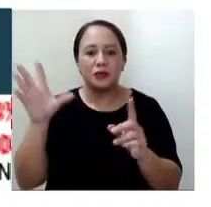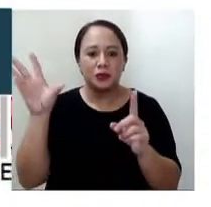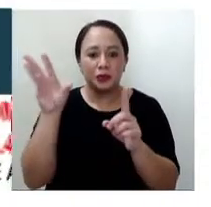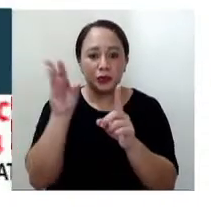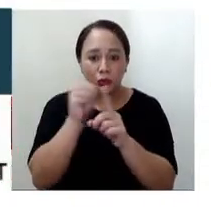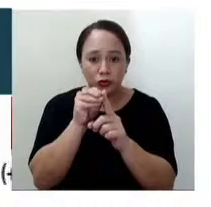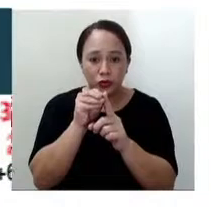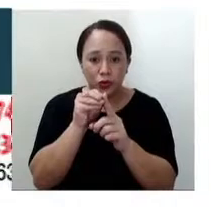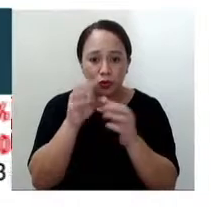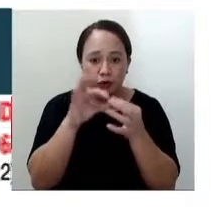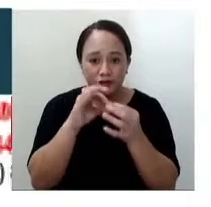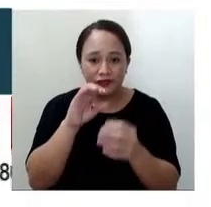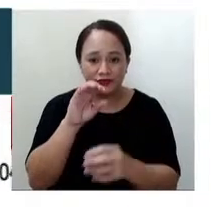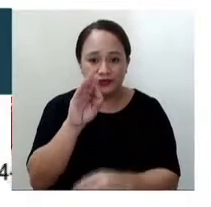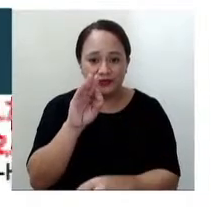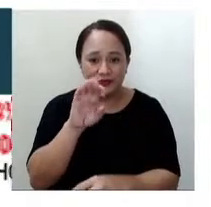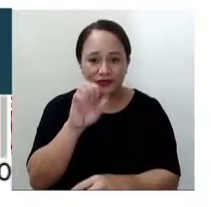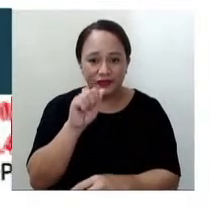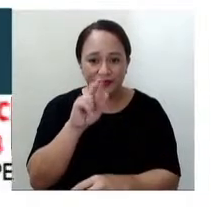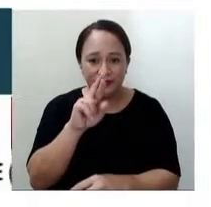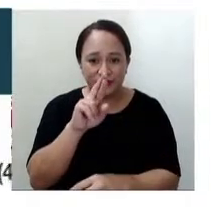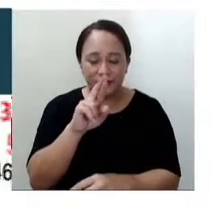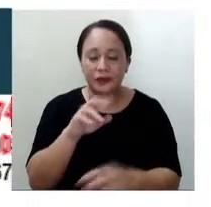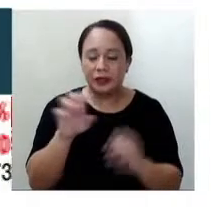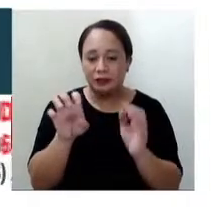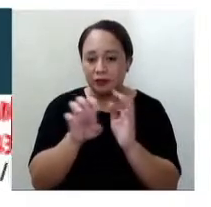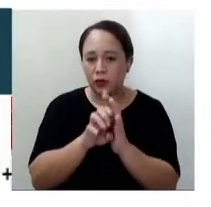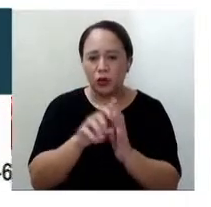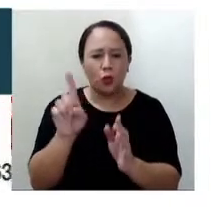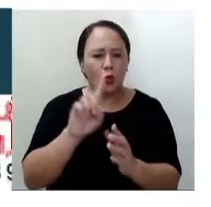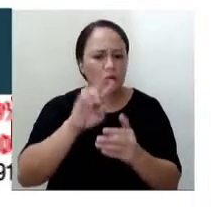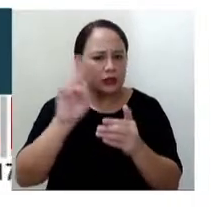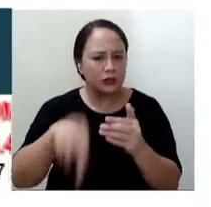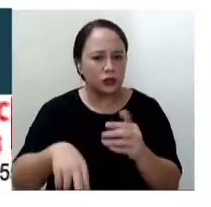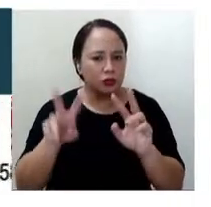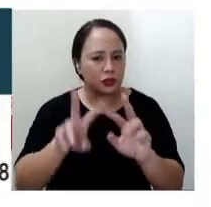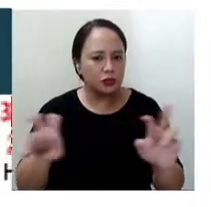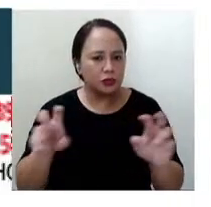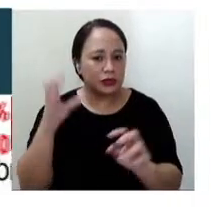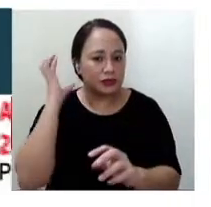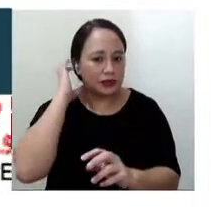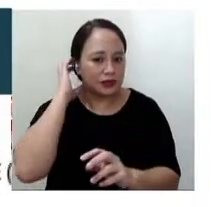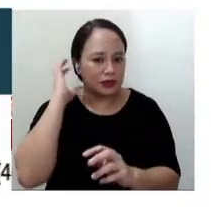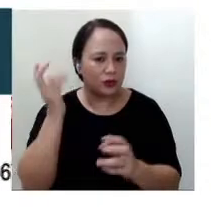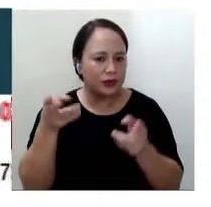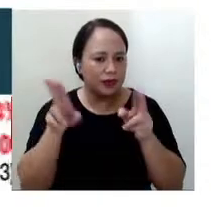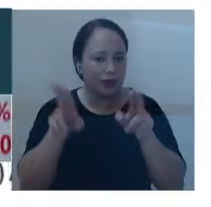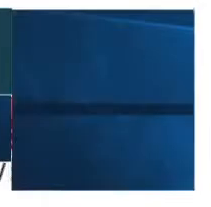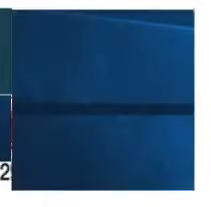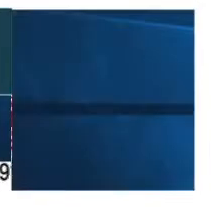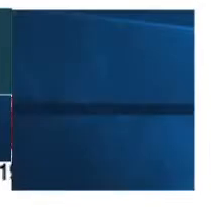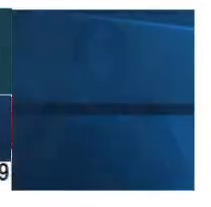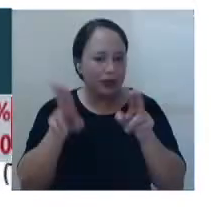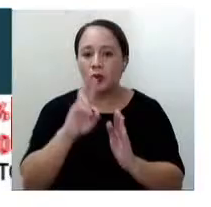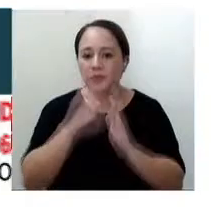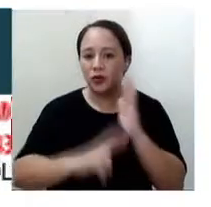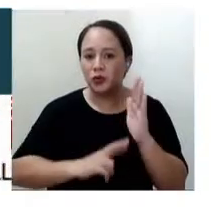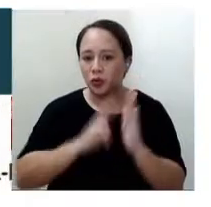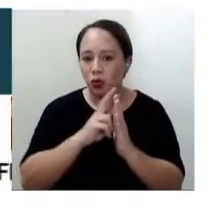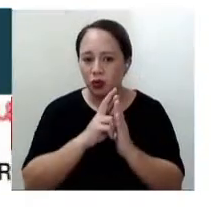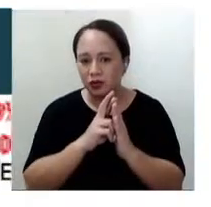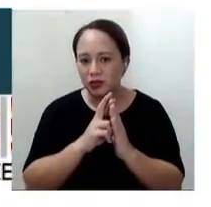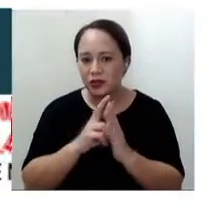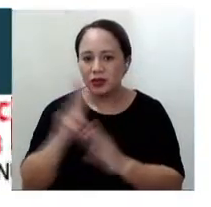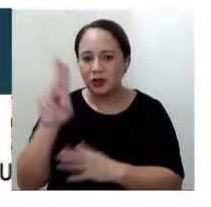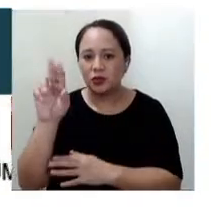your findings in Mindanao, what is happening there, and also the role of the U.S. that